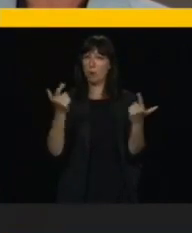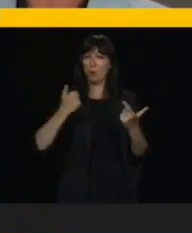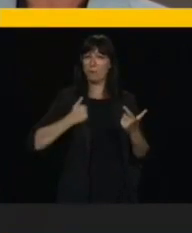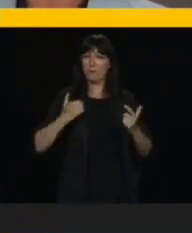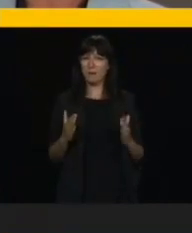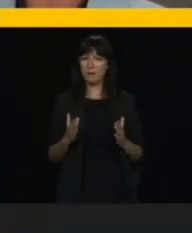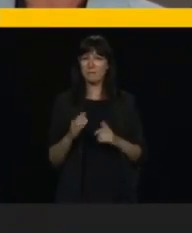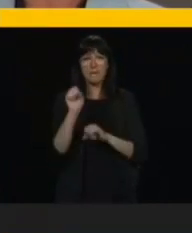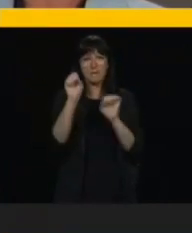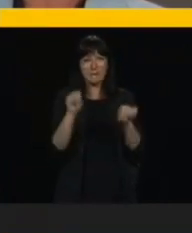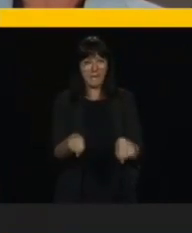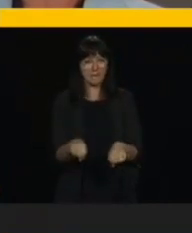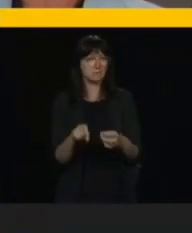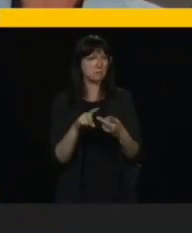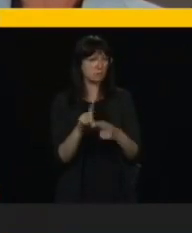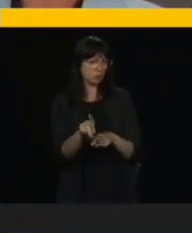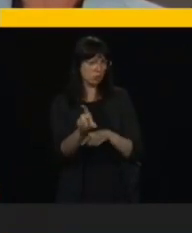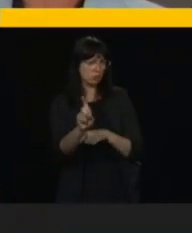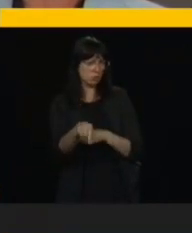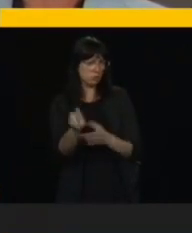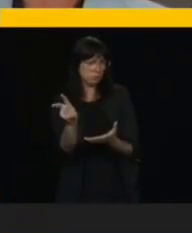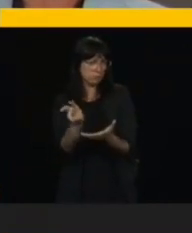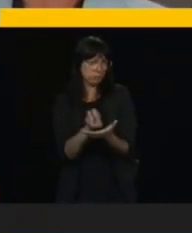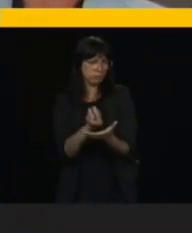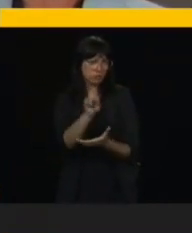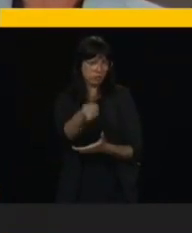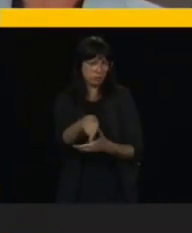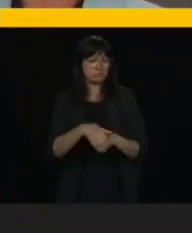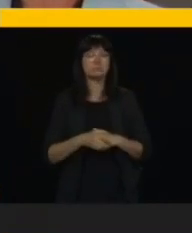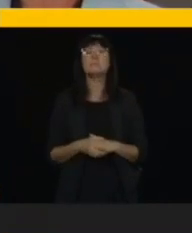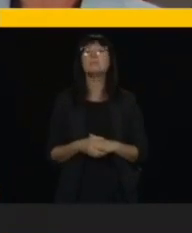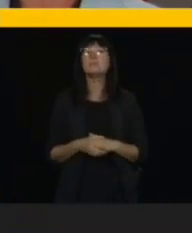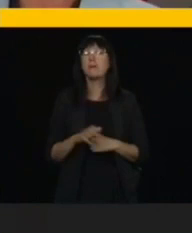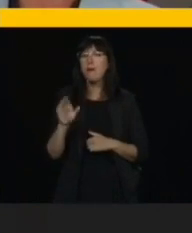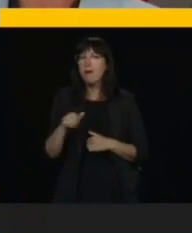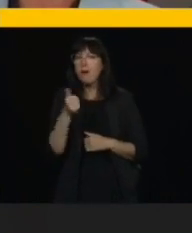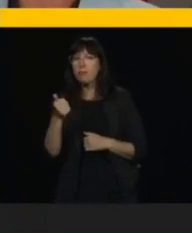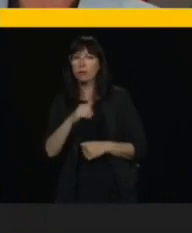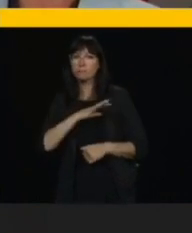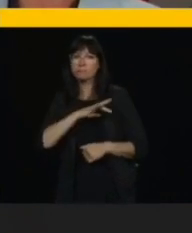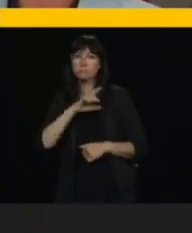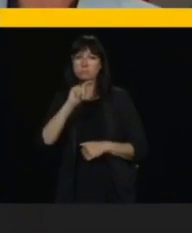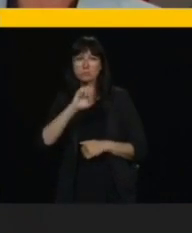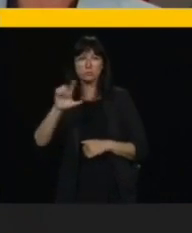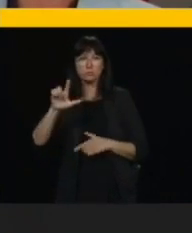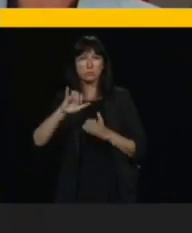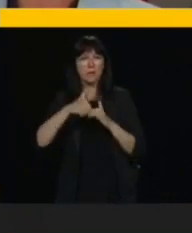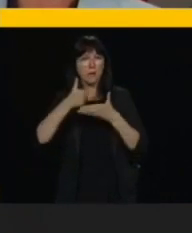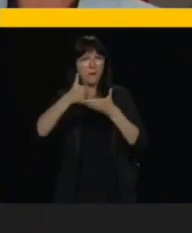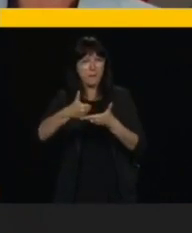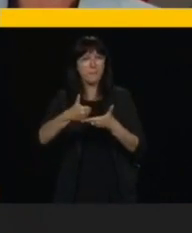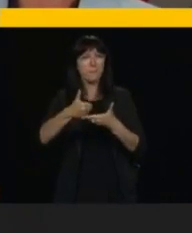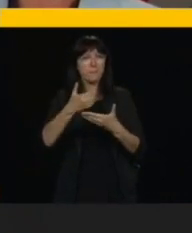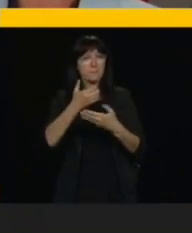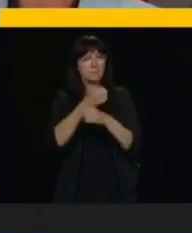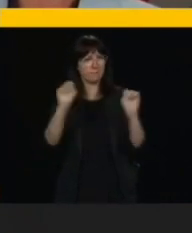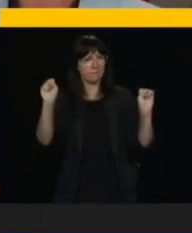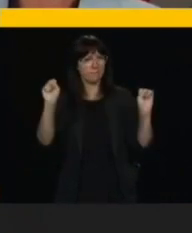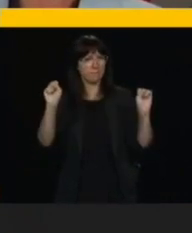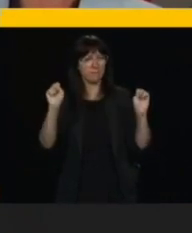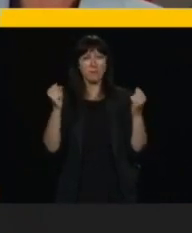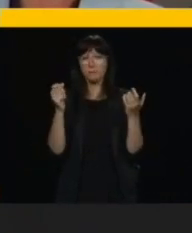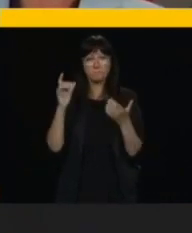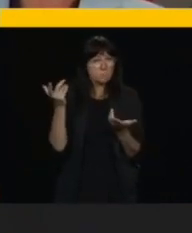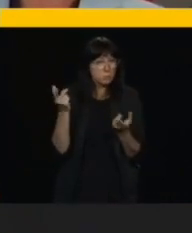and should download it today. This is another tool to protect your health. Here's how it works.